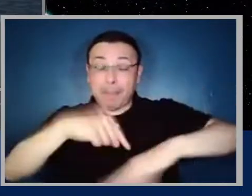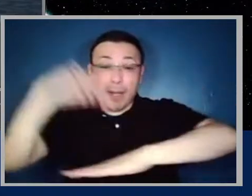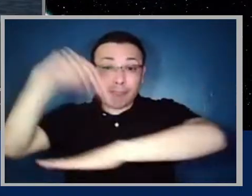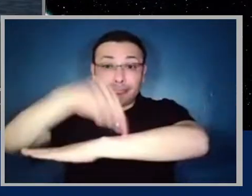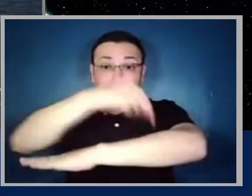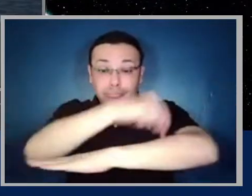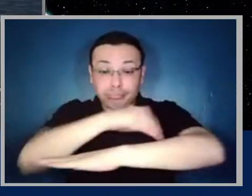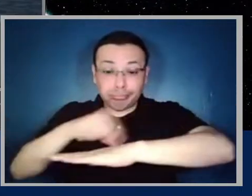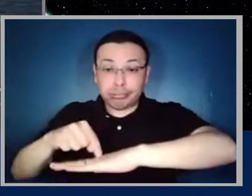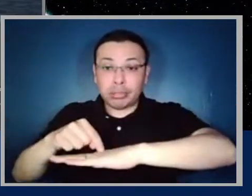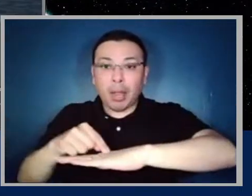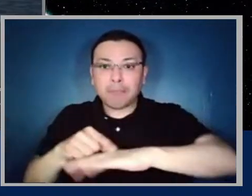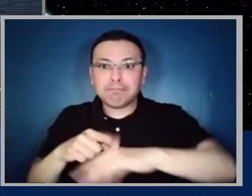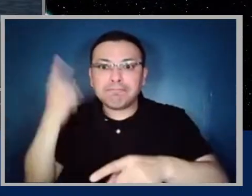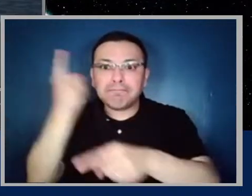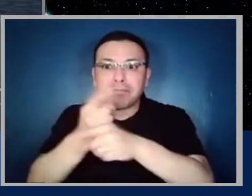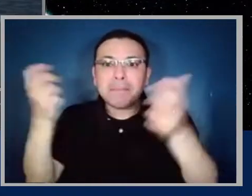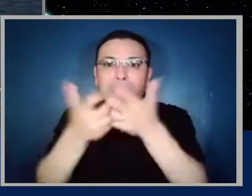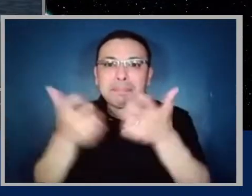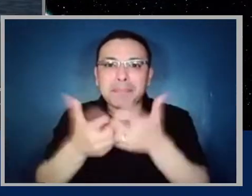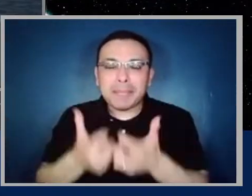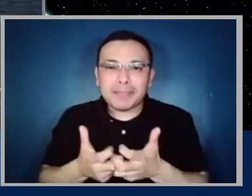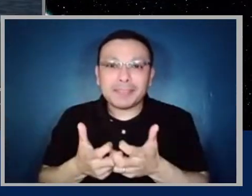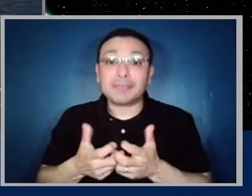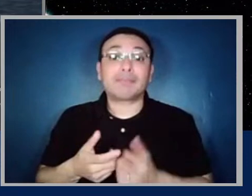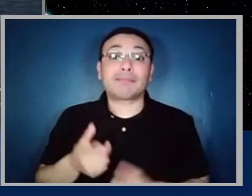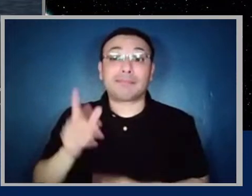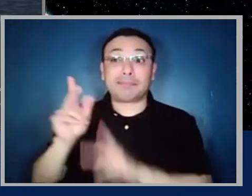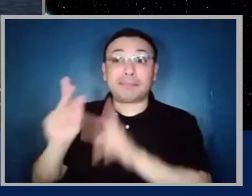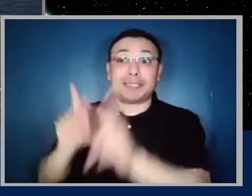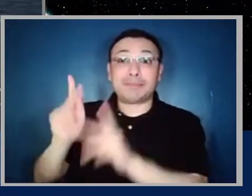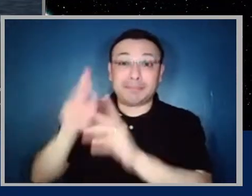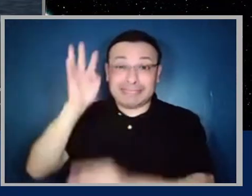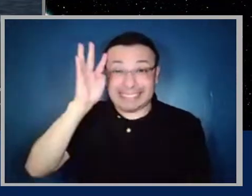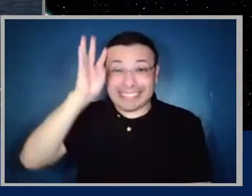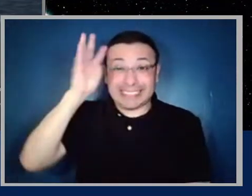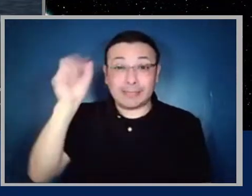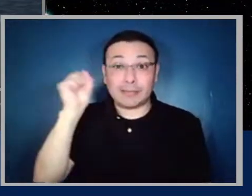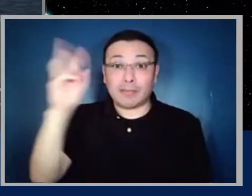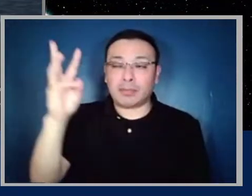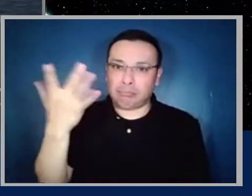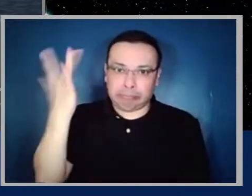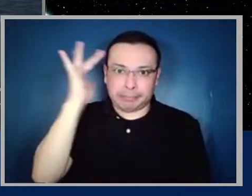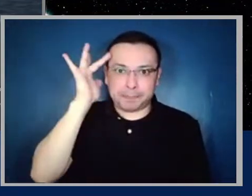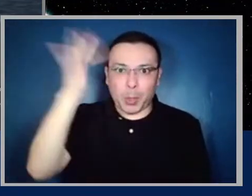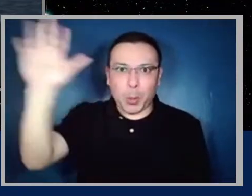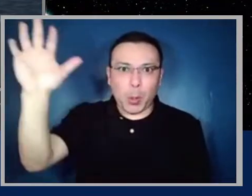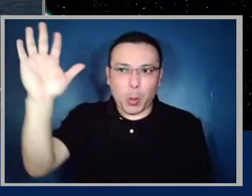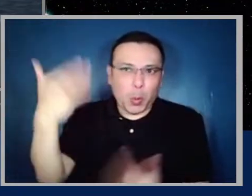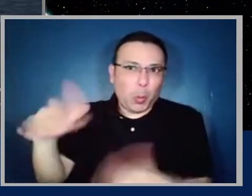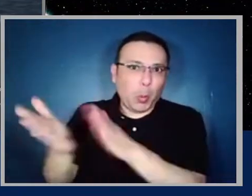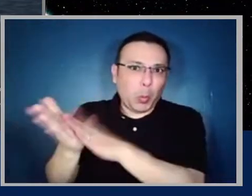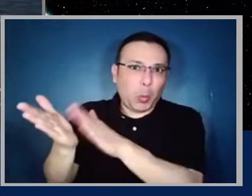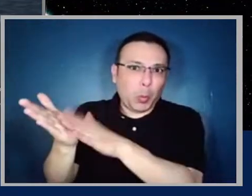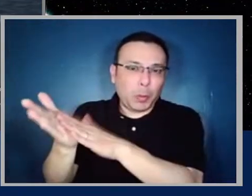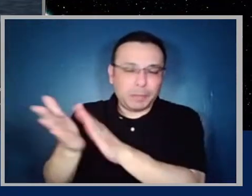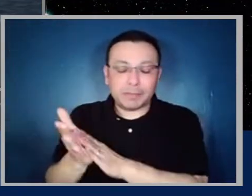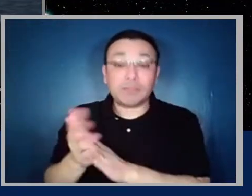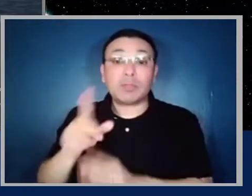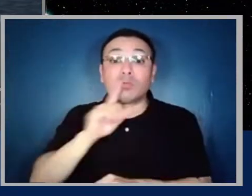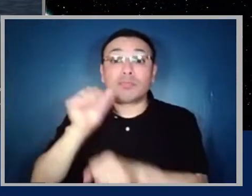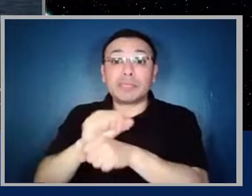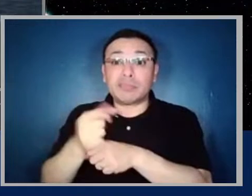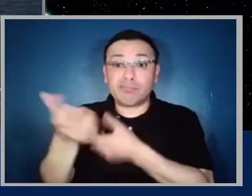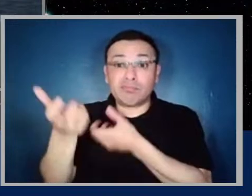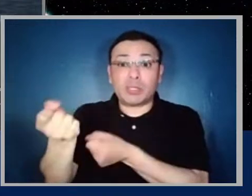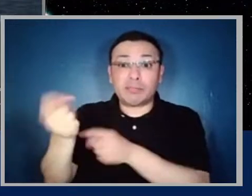people who build that software, they're geniuses, and the good thing is that we can rely on that tool